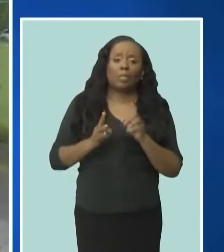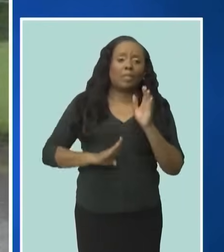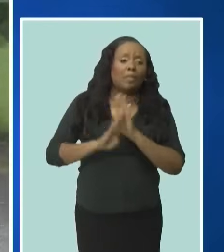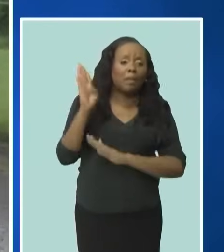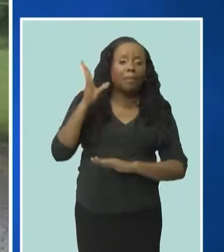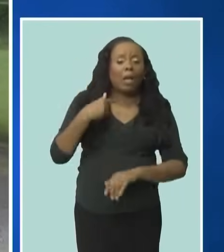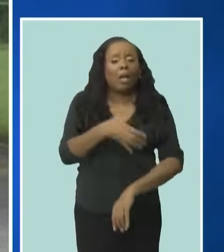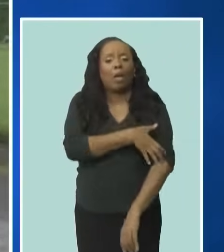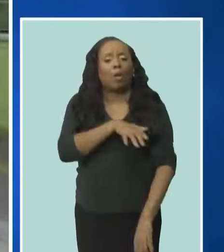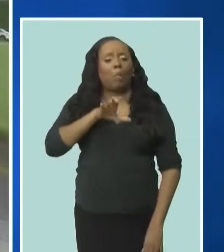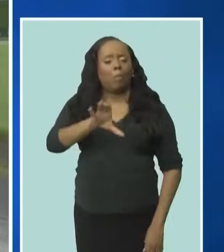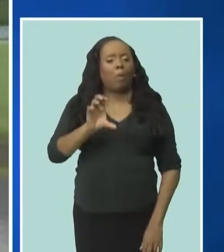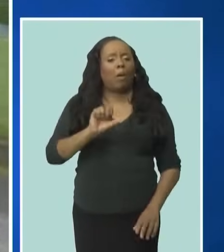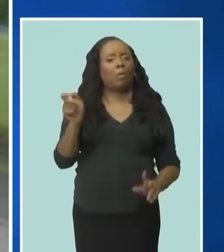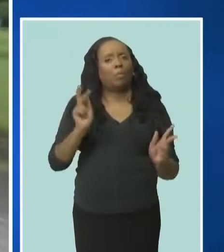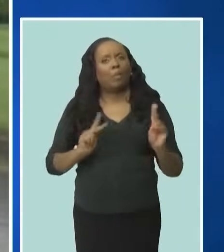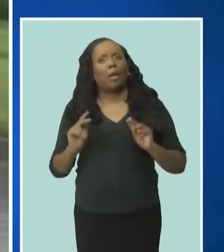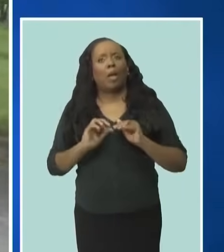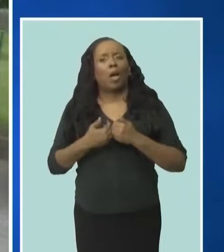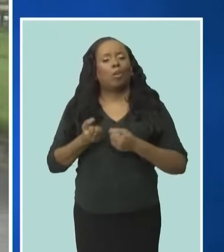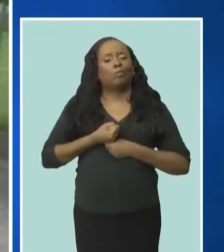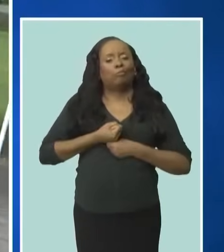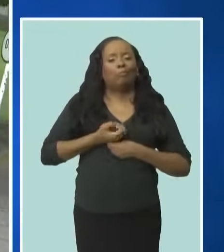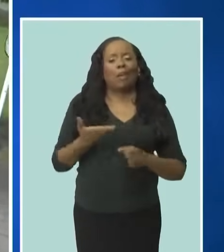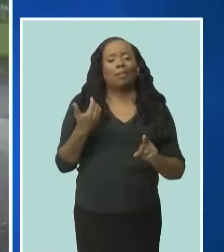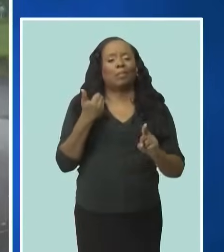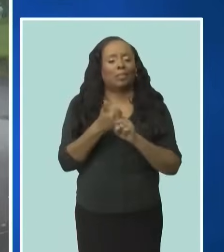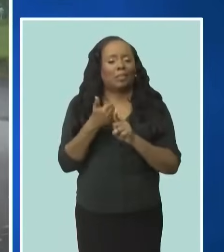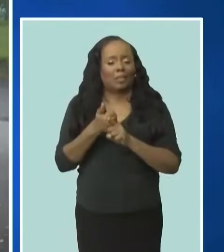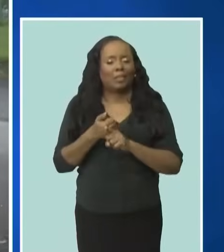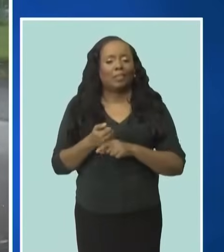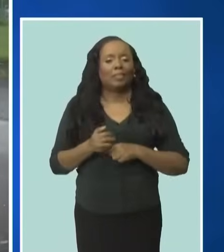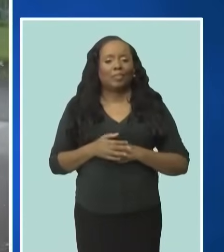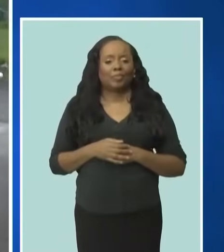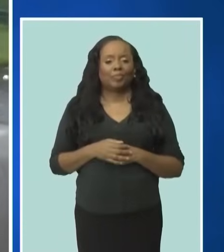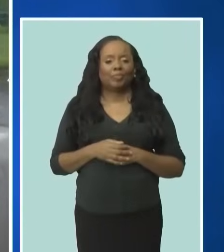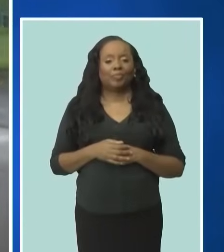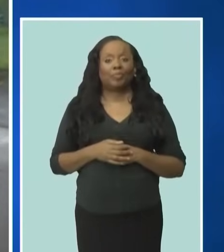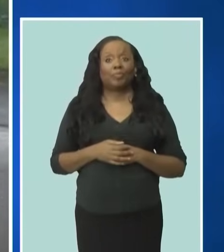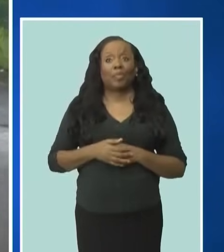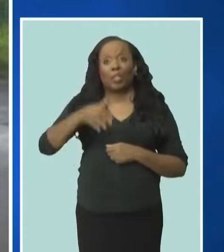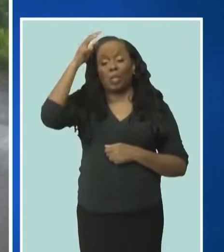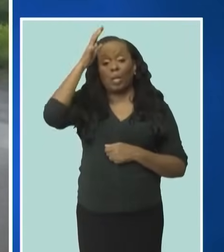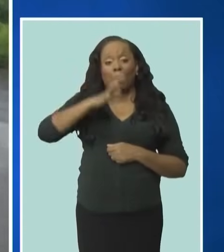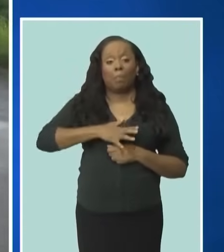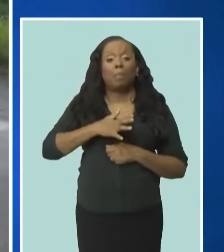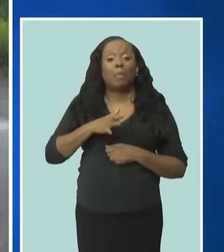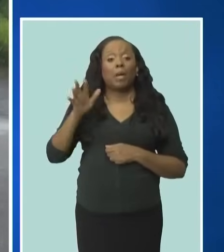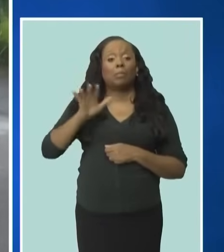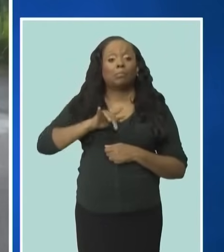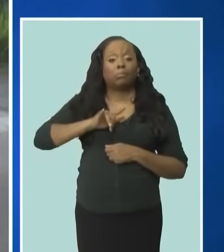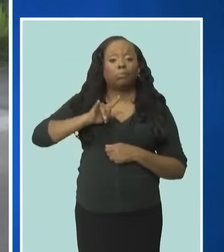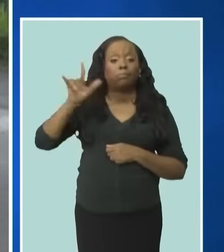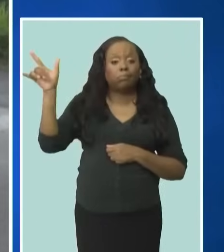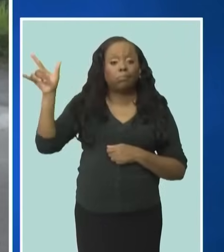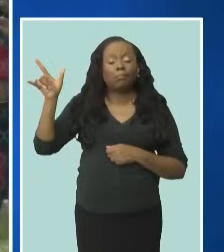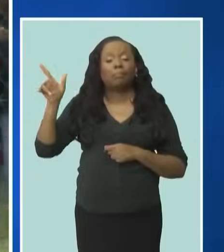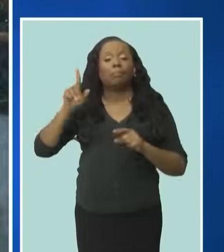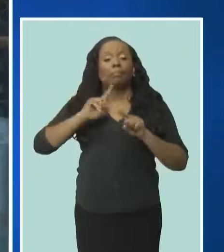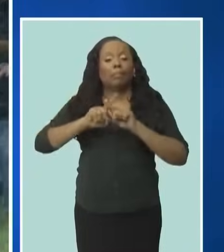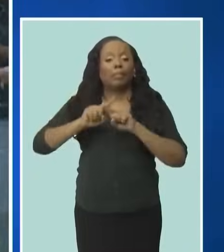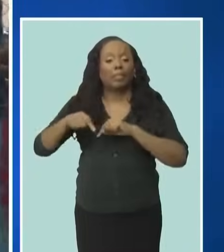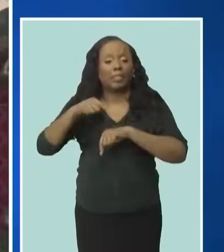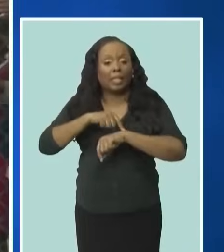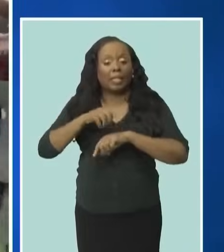to empower others and as a way of expressing oneself. Mr. Blackett has toured regionally and internationally with